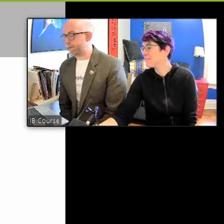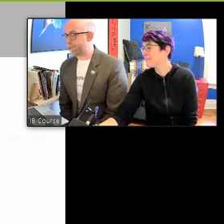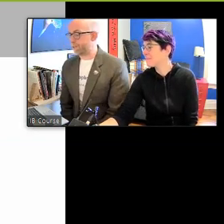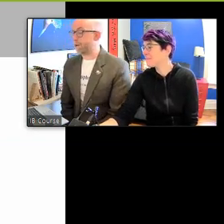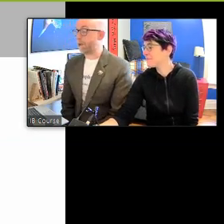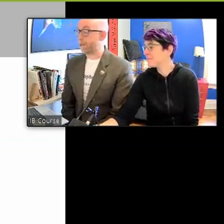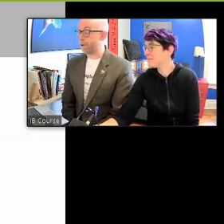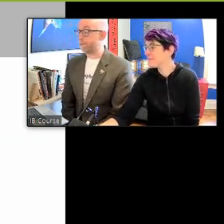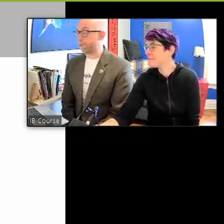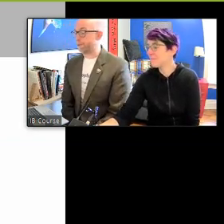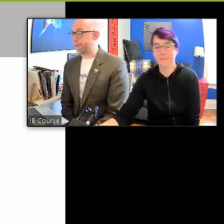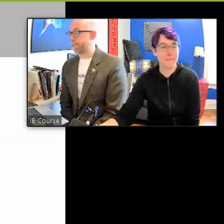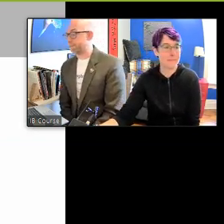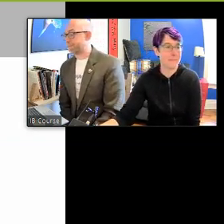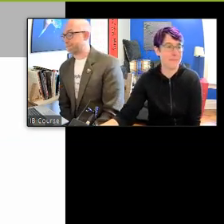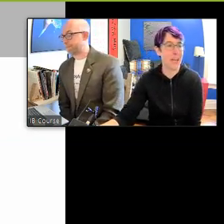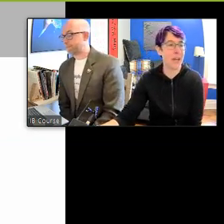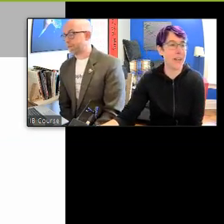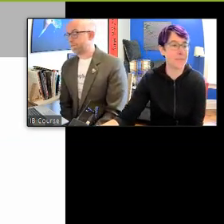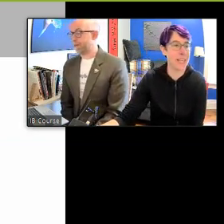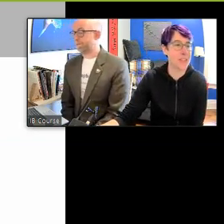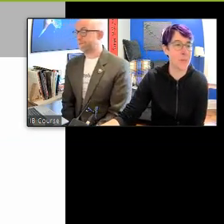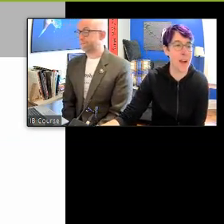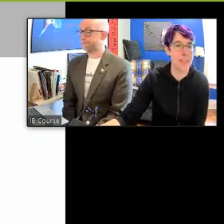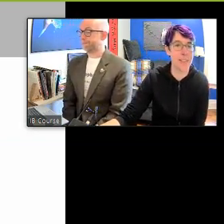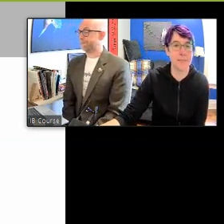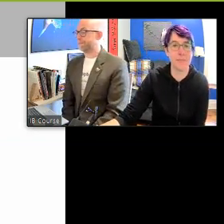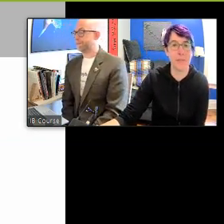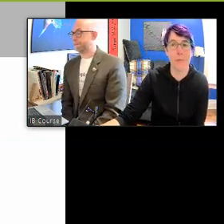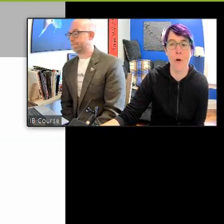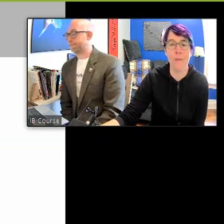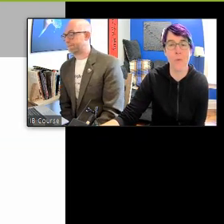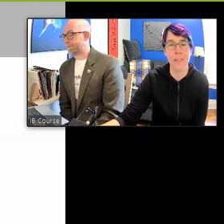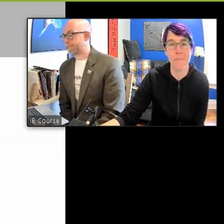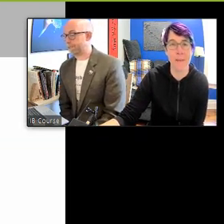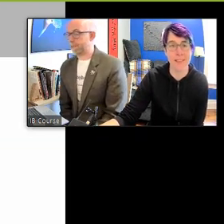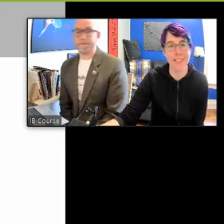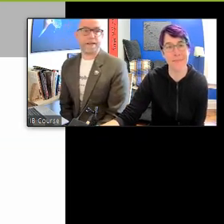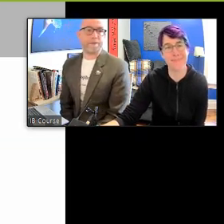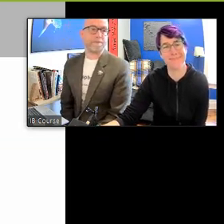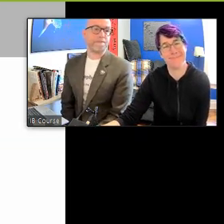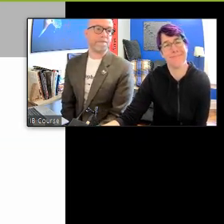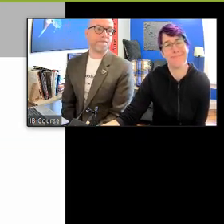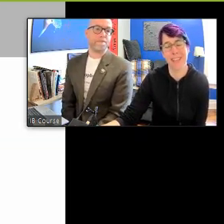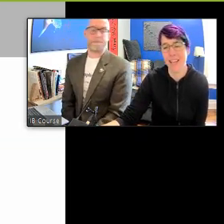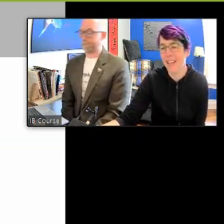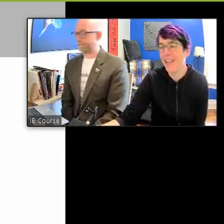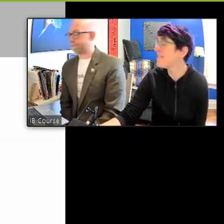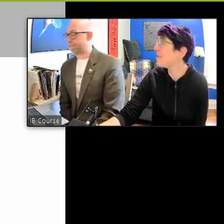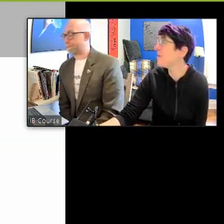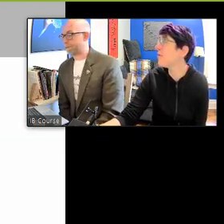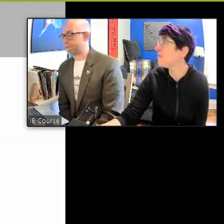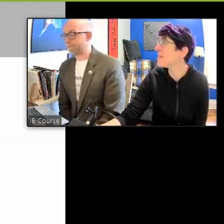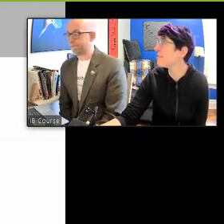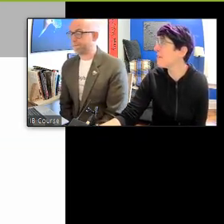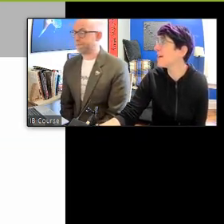environmental conditions? Oh yeah, they want to release them. Yes. Yeah, oh yeah. Yep. Into the wild. Roaming woolly mammoths. Yep. As